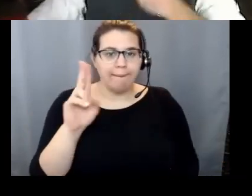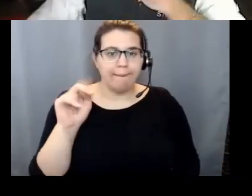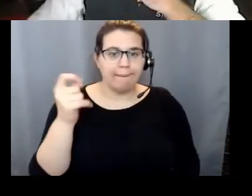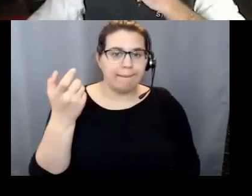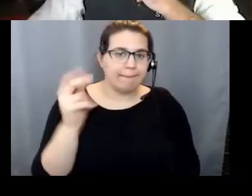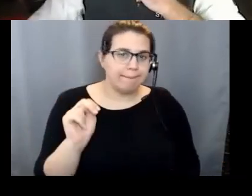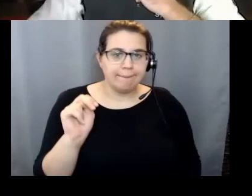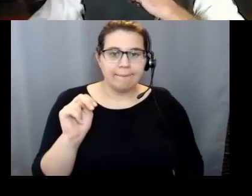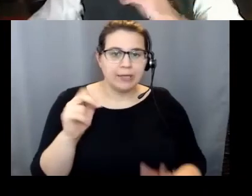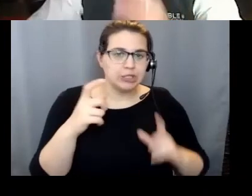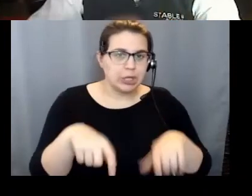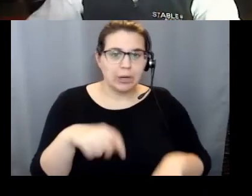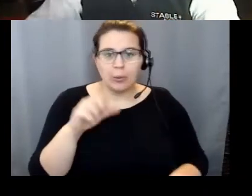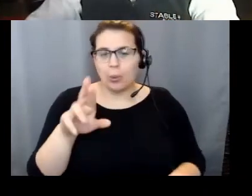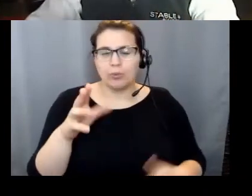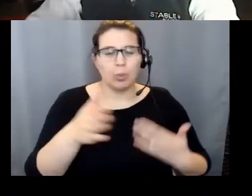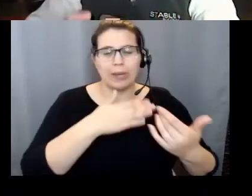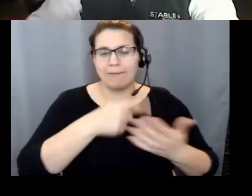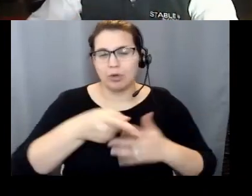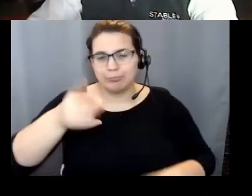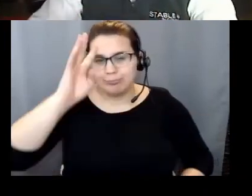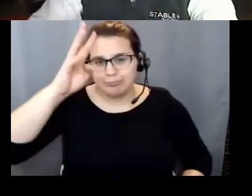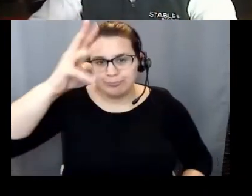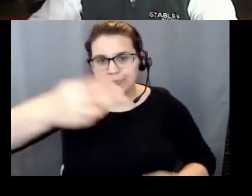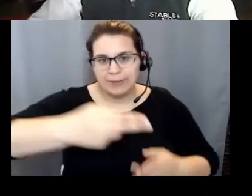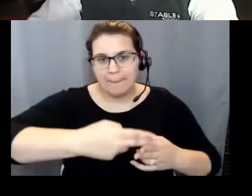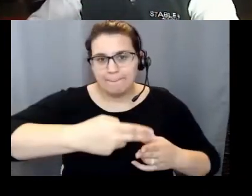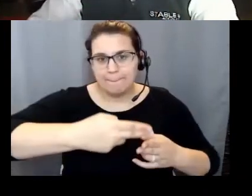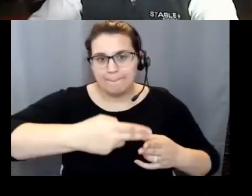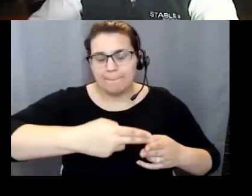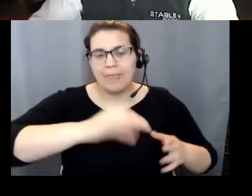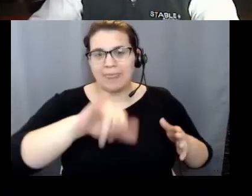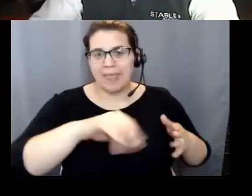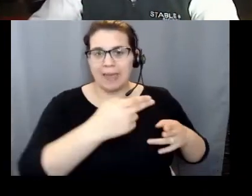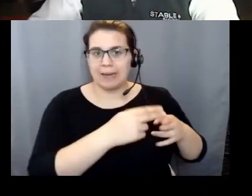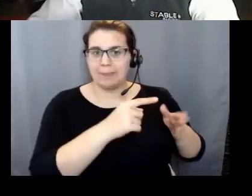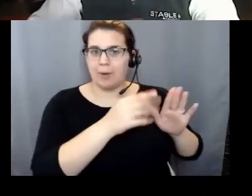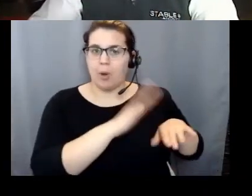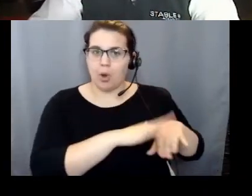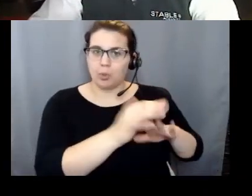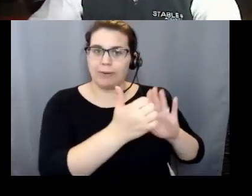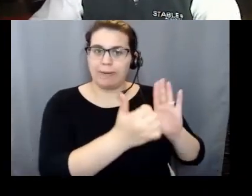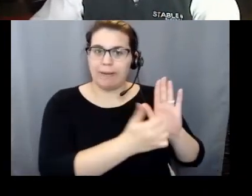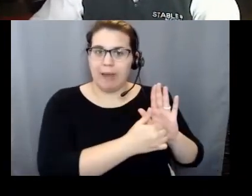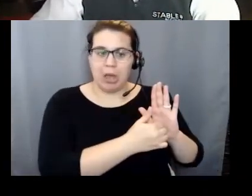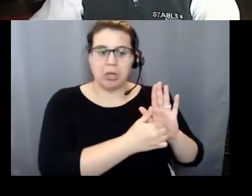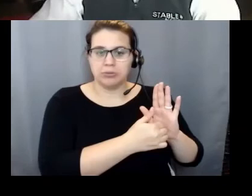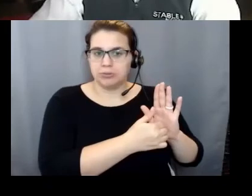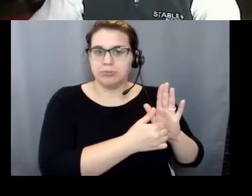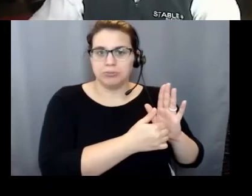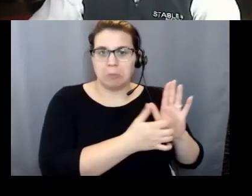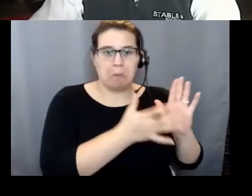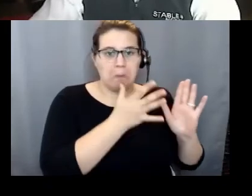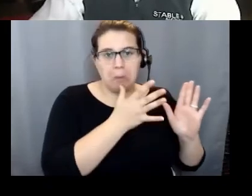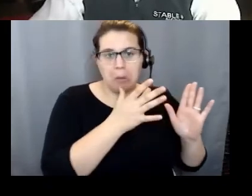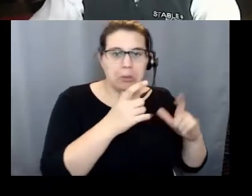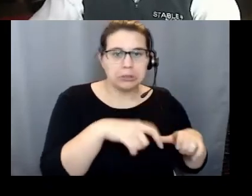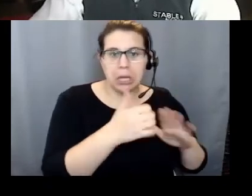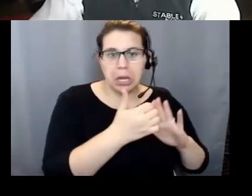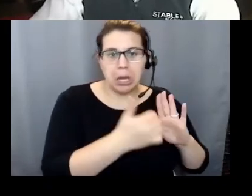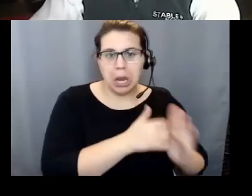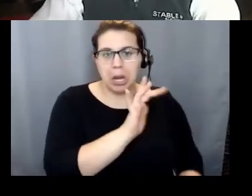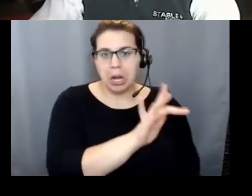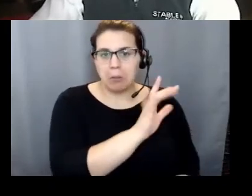whatever description you want to add, but that will be the description that will show up in the account when you go to use that for